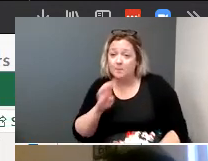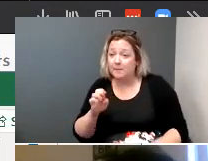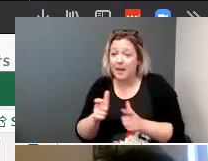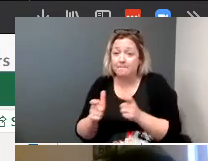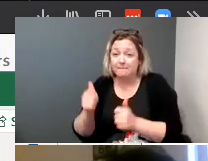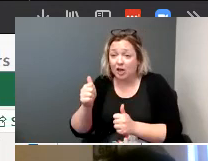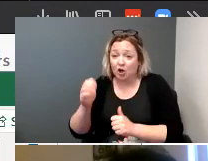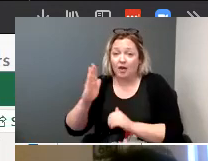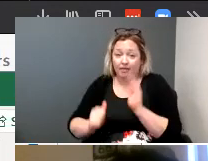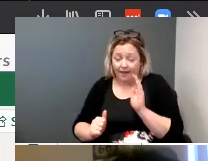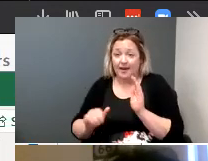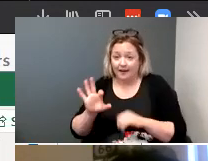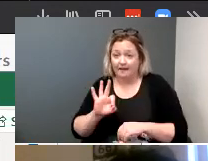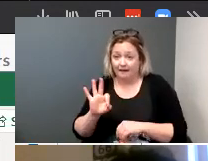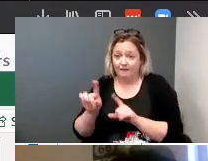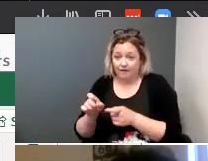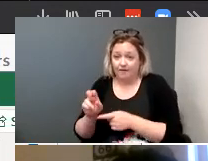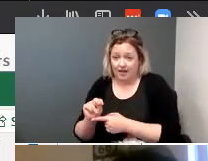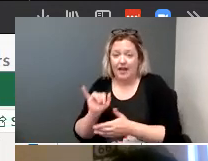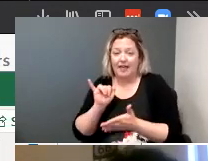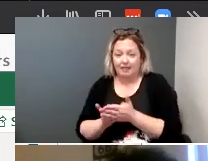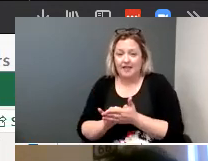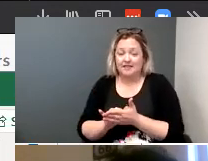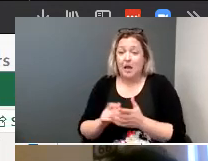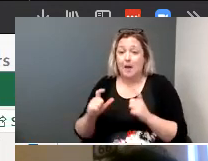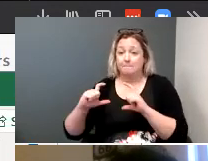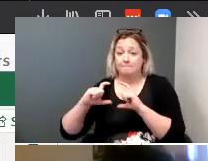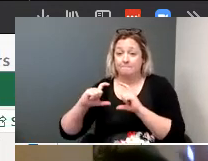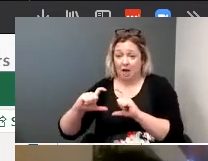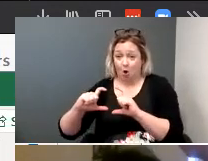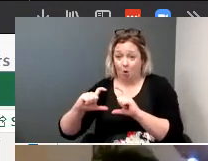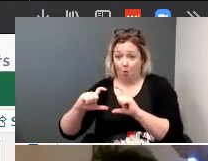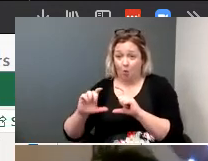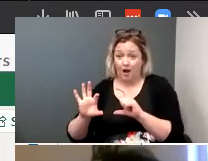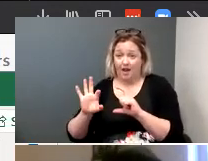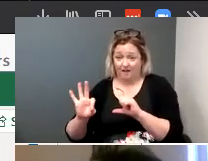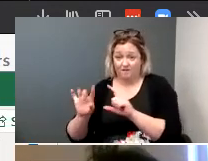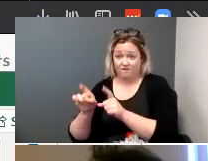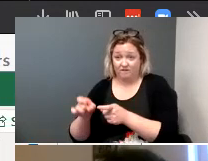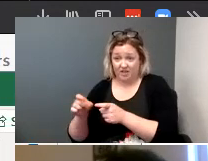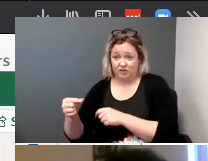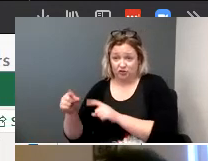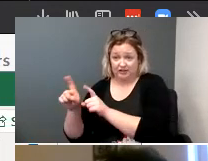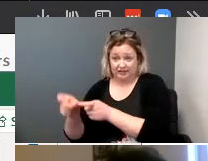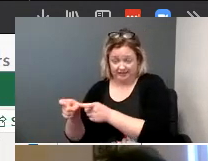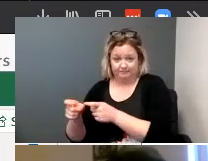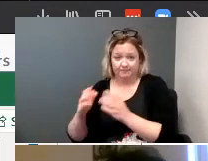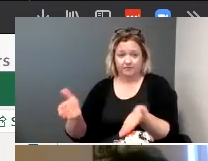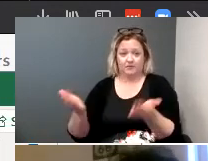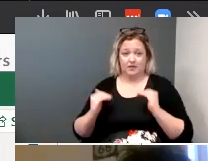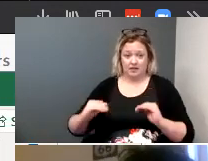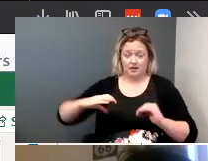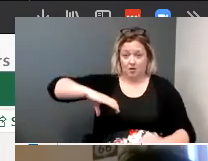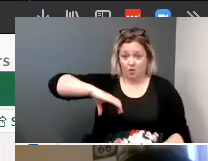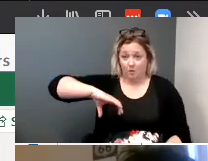of fn or gn. Similarly, big omega means that we are talking about the lower bound. Lines are in the lower hand